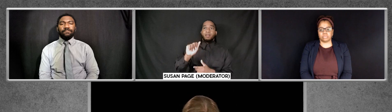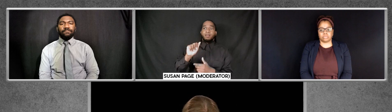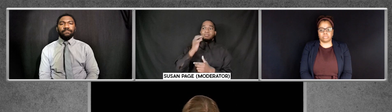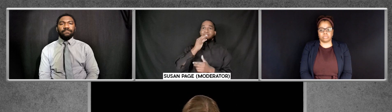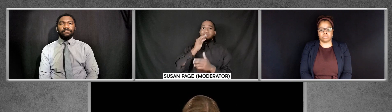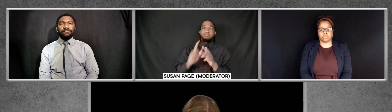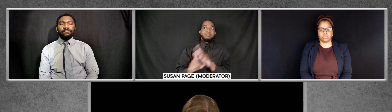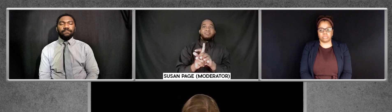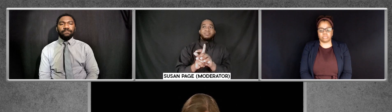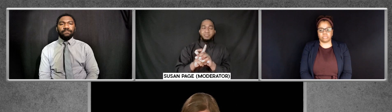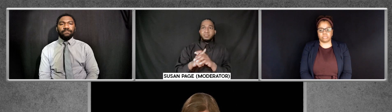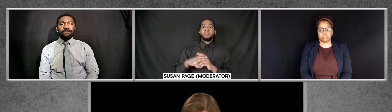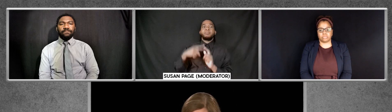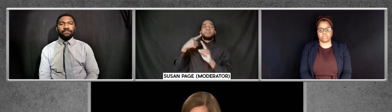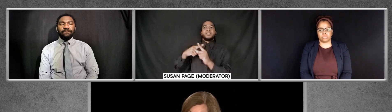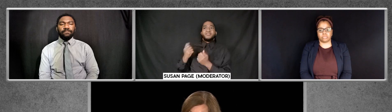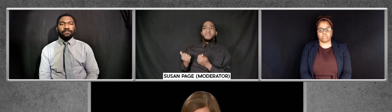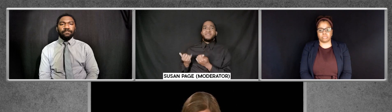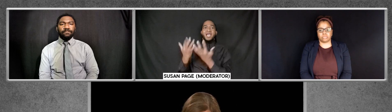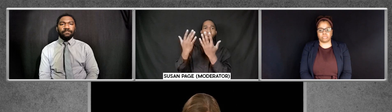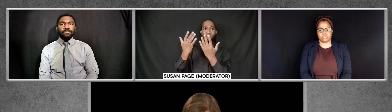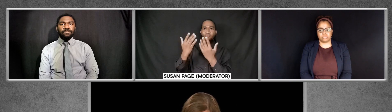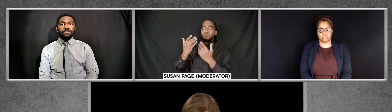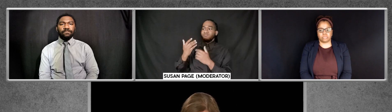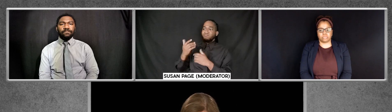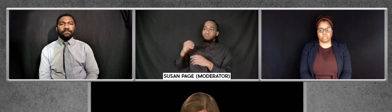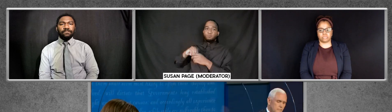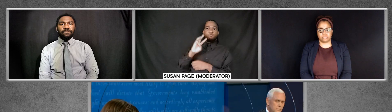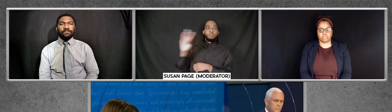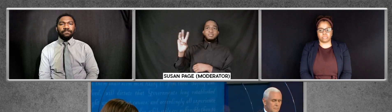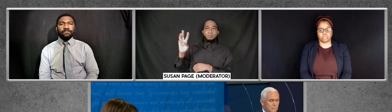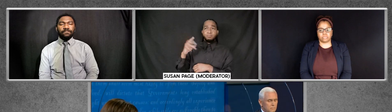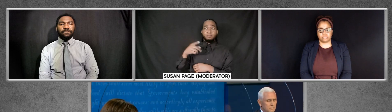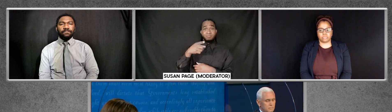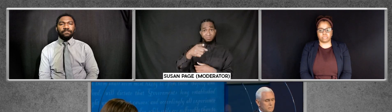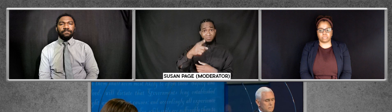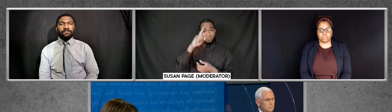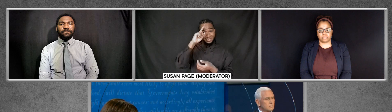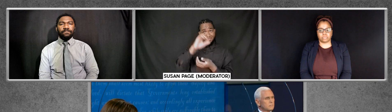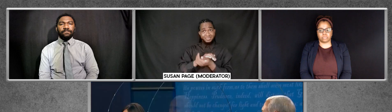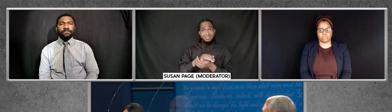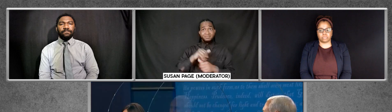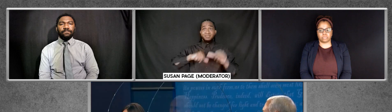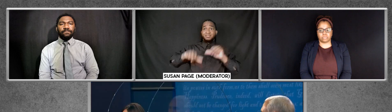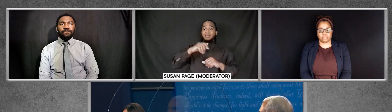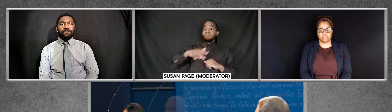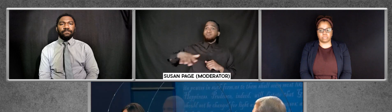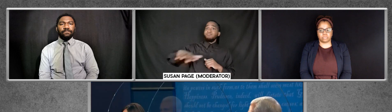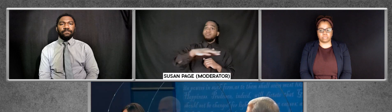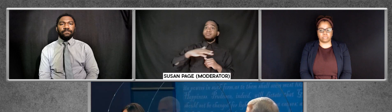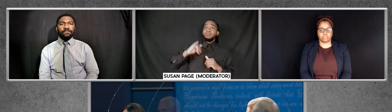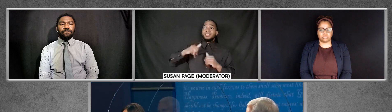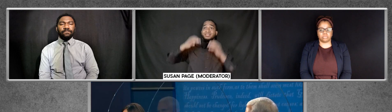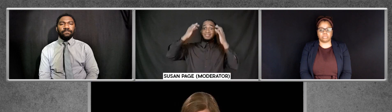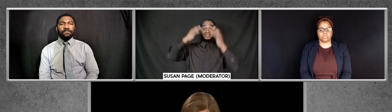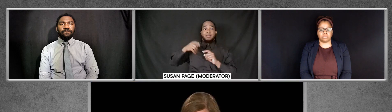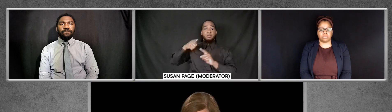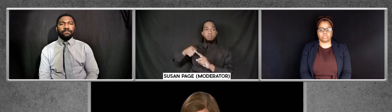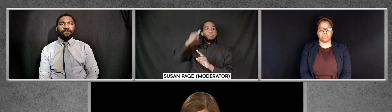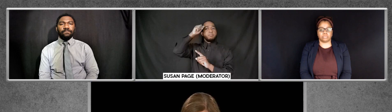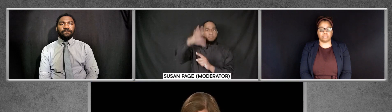in the West. Do you believe, as the scientific community has concluded, that man-made climate change has